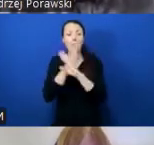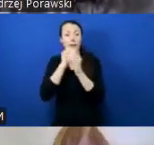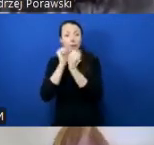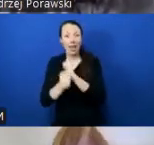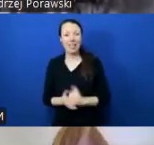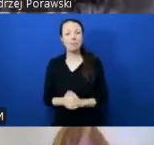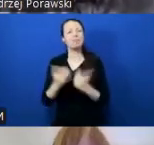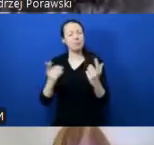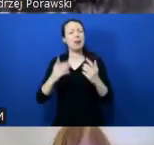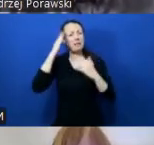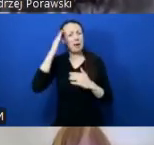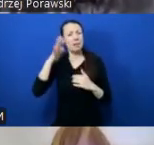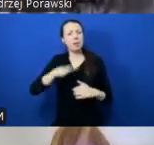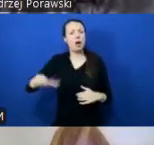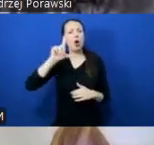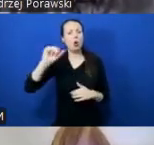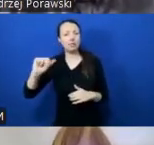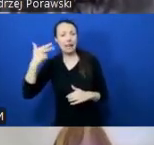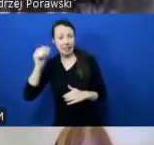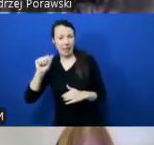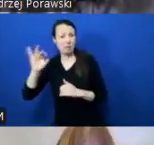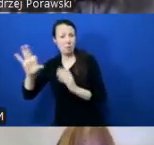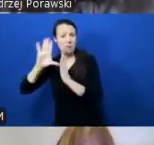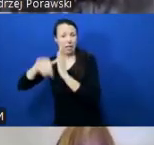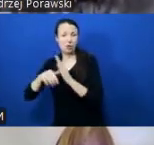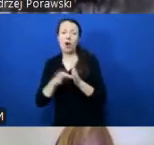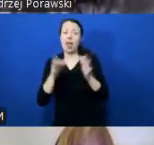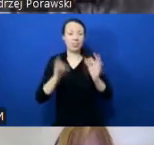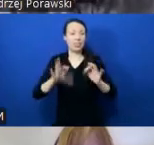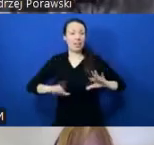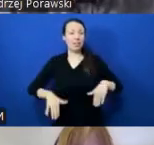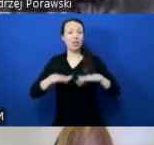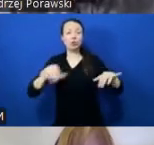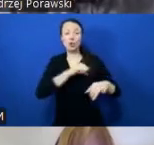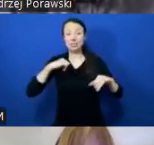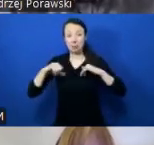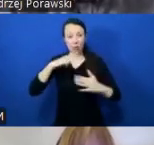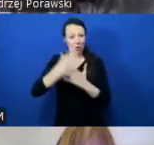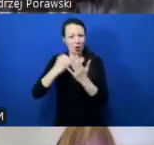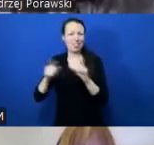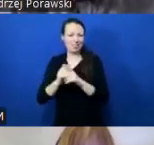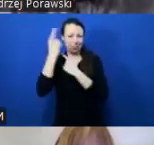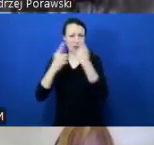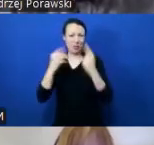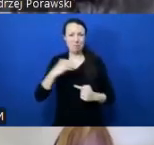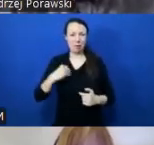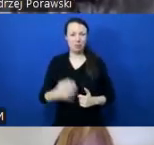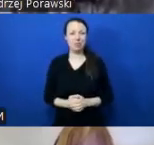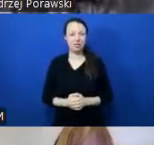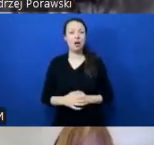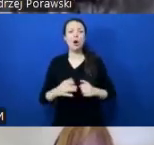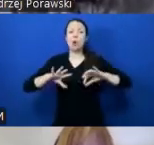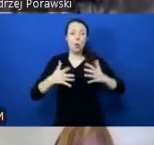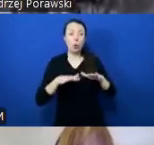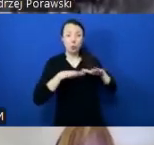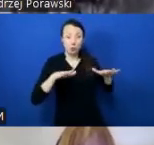it more resilient. This was prepared for the city of Lucerne, but now it's used by many municipalities in Switzerland and I believe also in